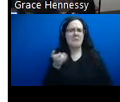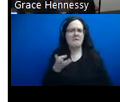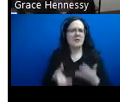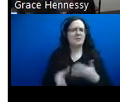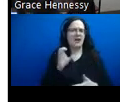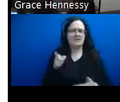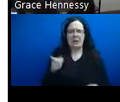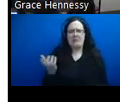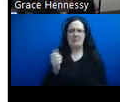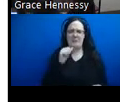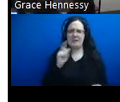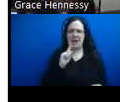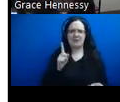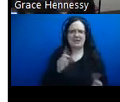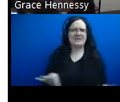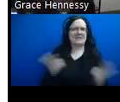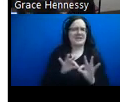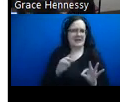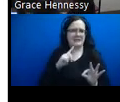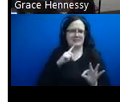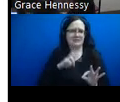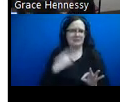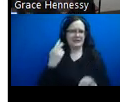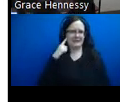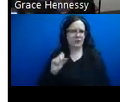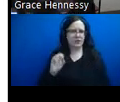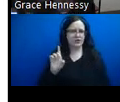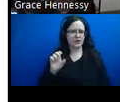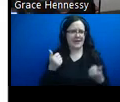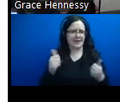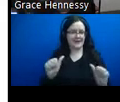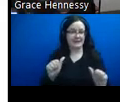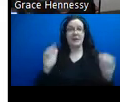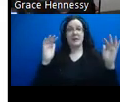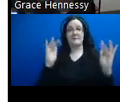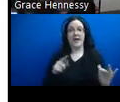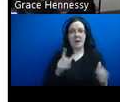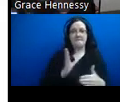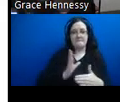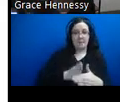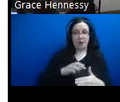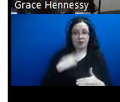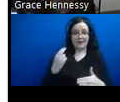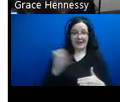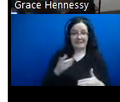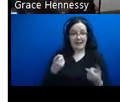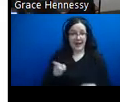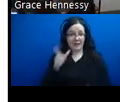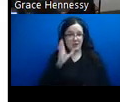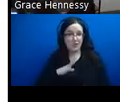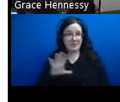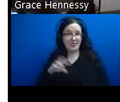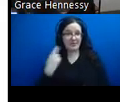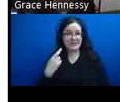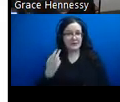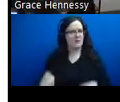really significantly at risk of a suicide attempt. But when we get to moderate risk gambling, women suddenly jumps up. You're twice